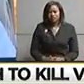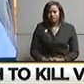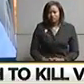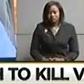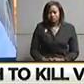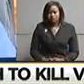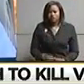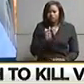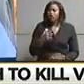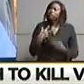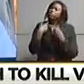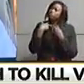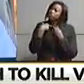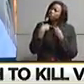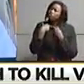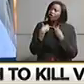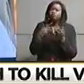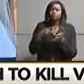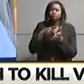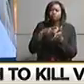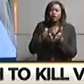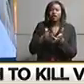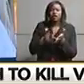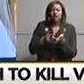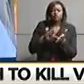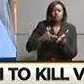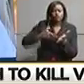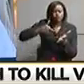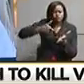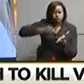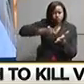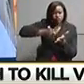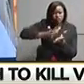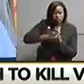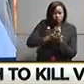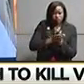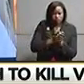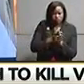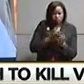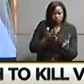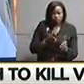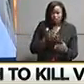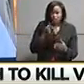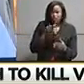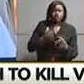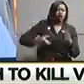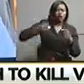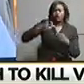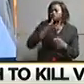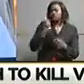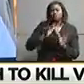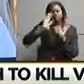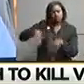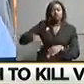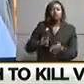hold you to hostage by saying that you must buy the sanitizers. If they overprice them, leave them, use